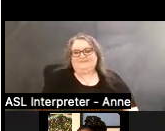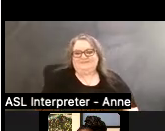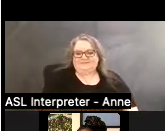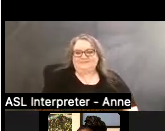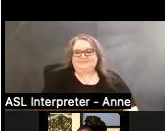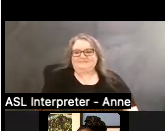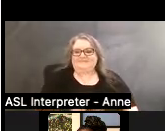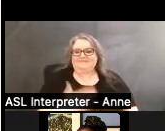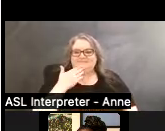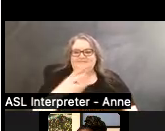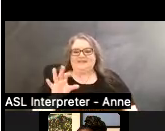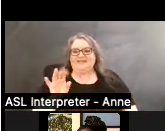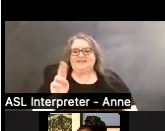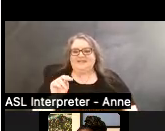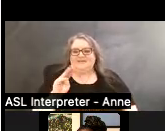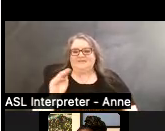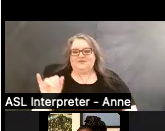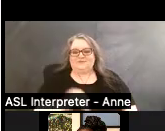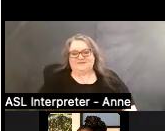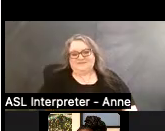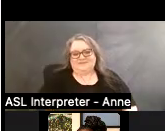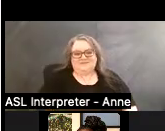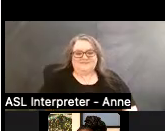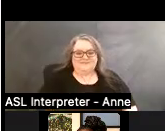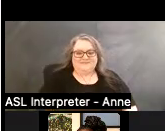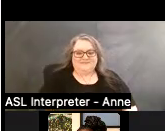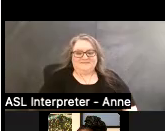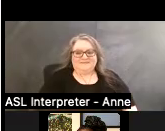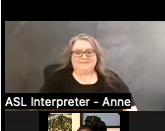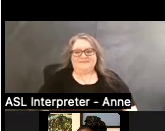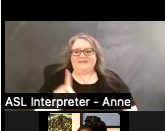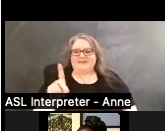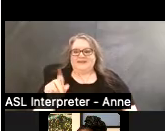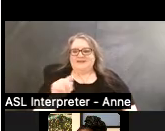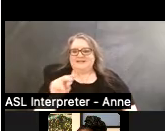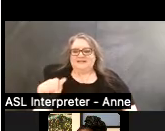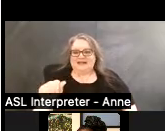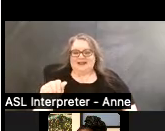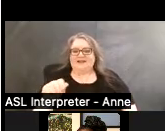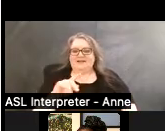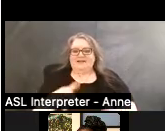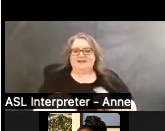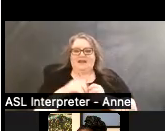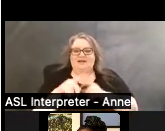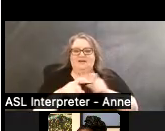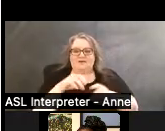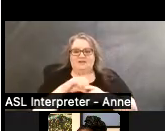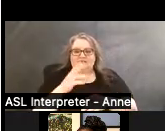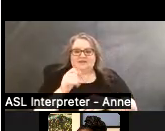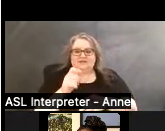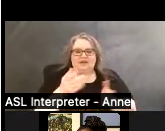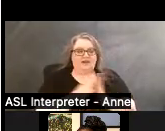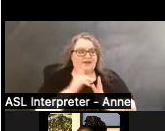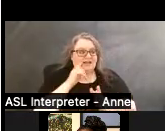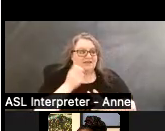Thank you, Funmi. So Dana put a question into the chat that asks, and I think a few different people